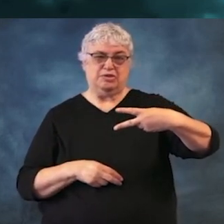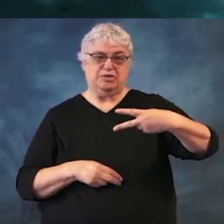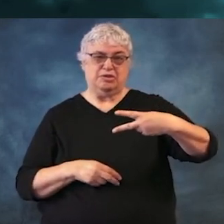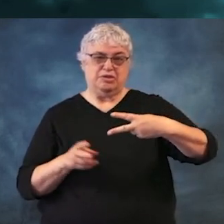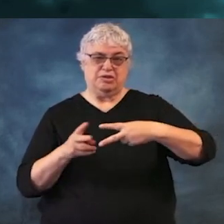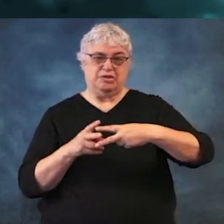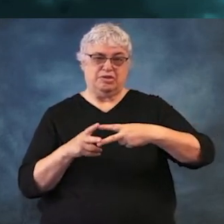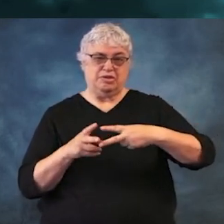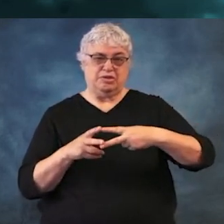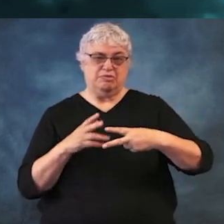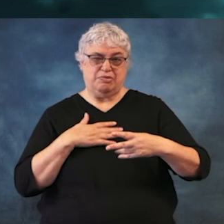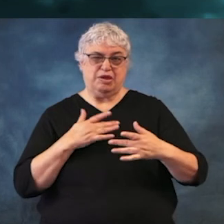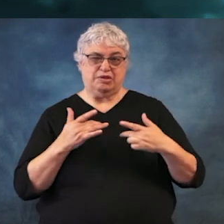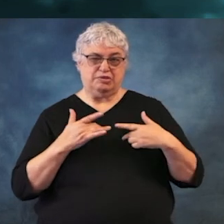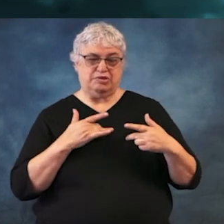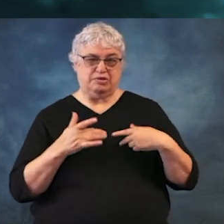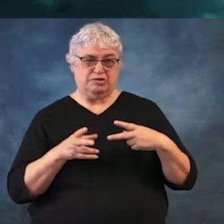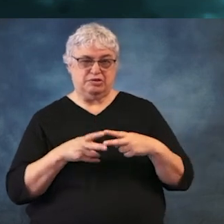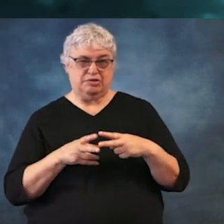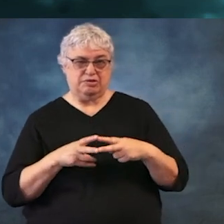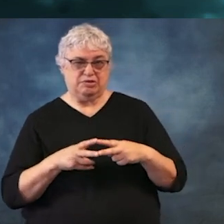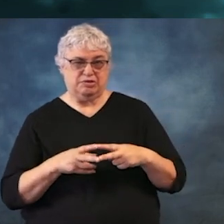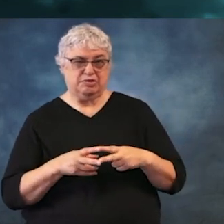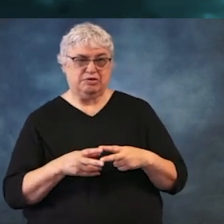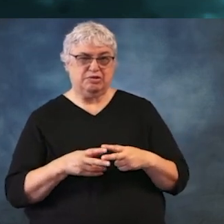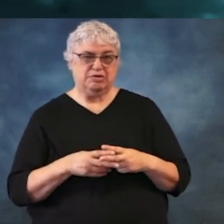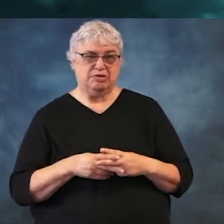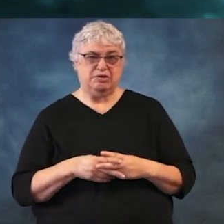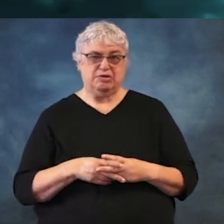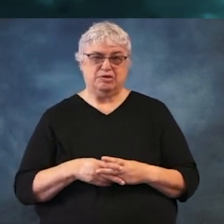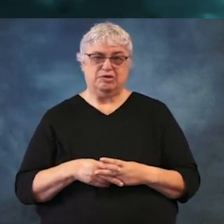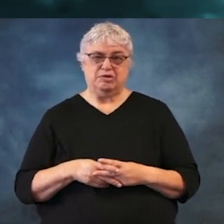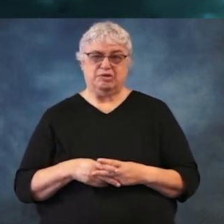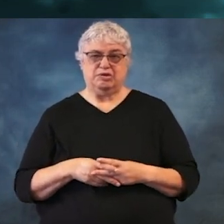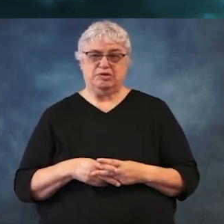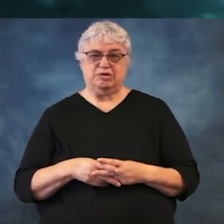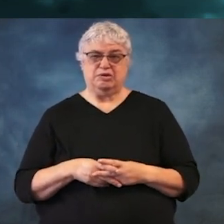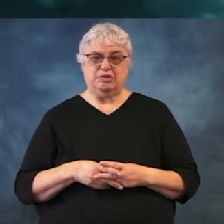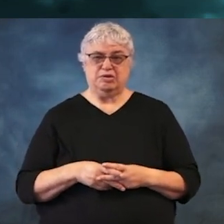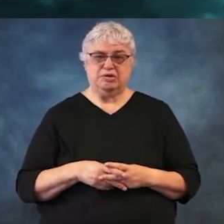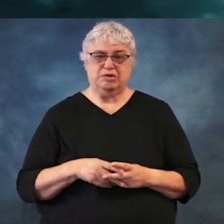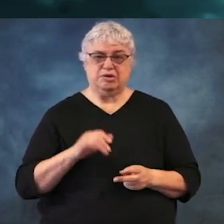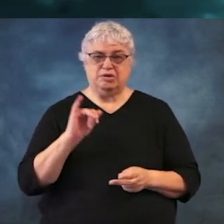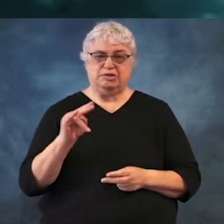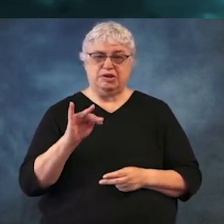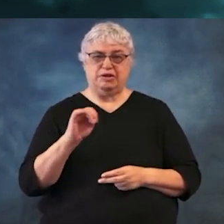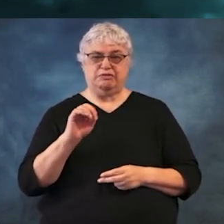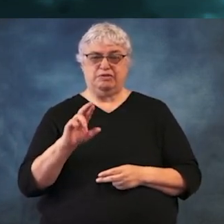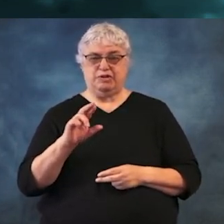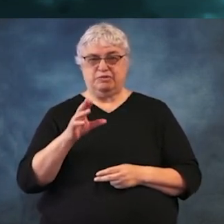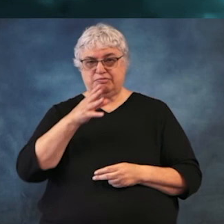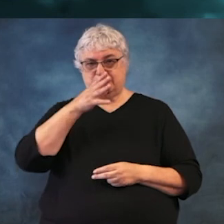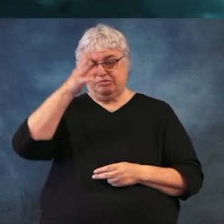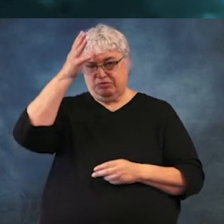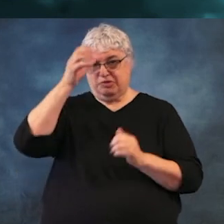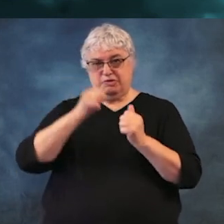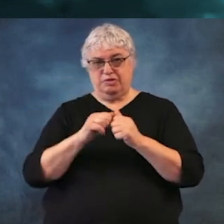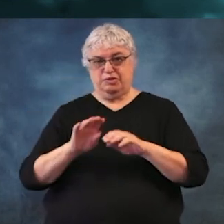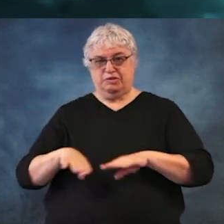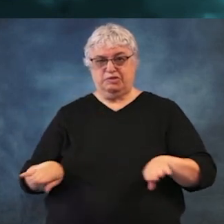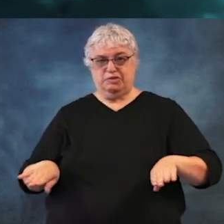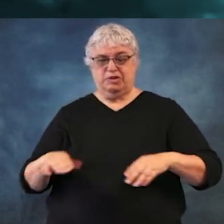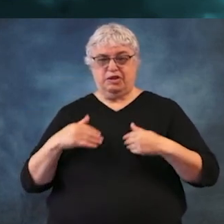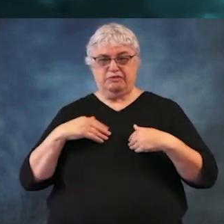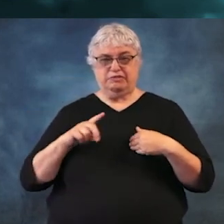that's one of my those are my two concerns. I think as a parent of a child with a disability,